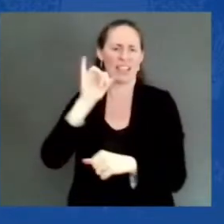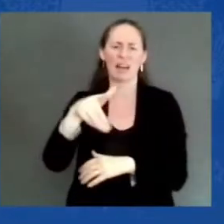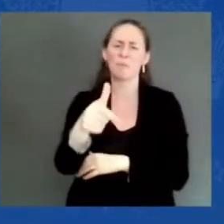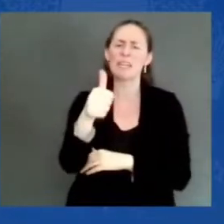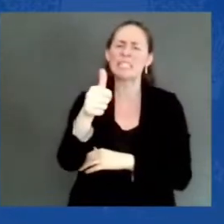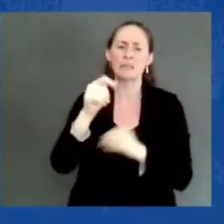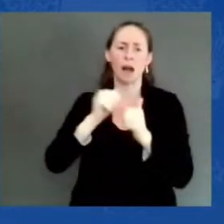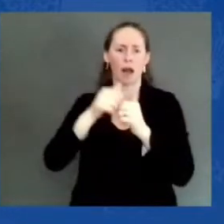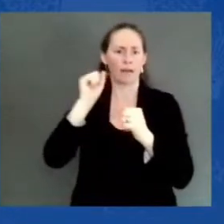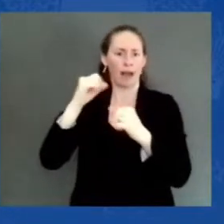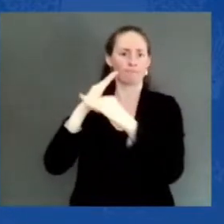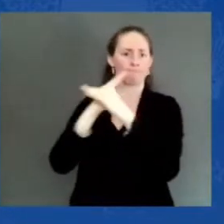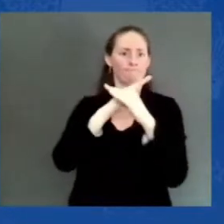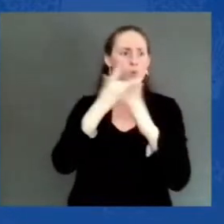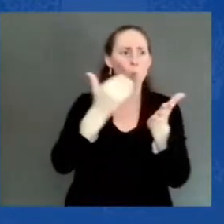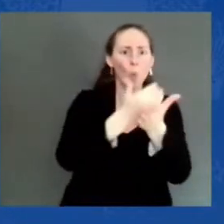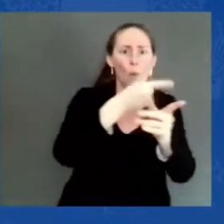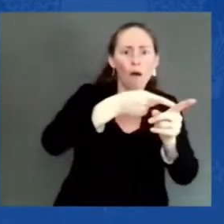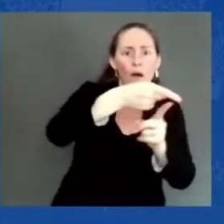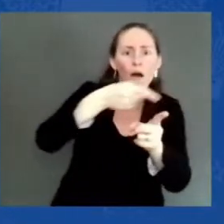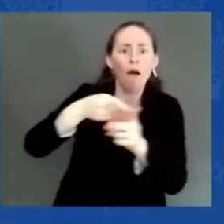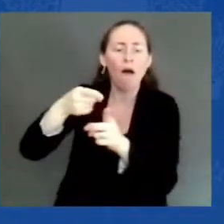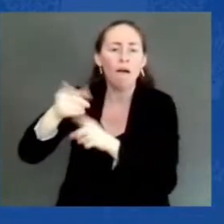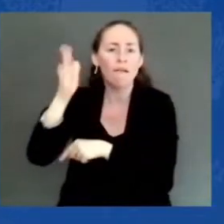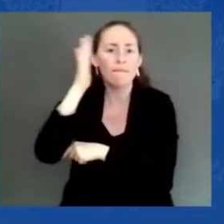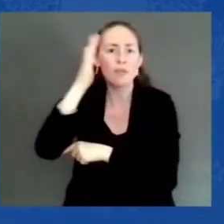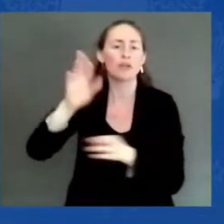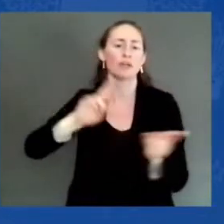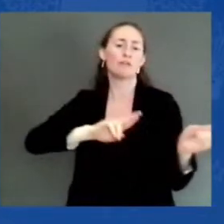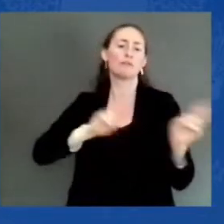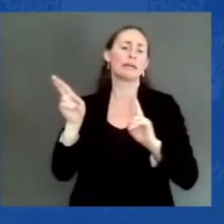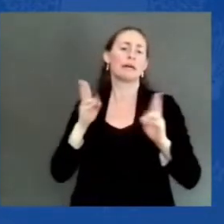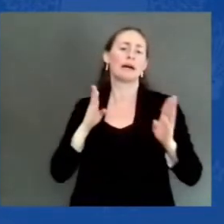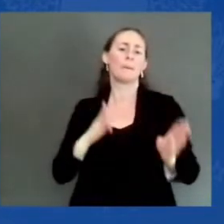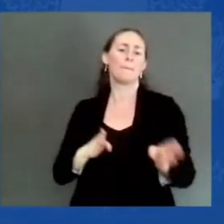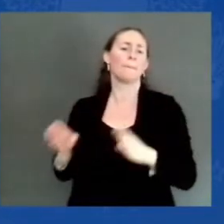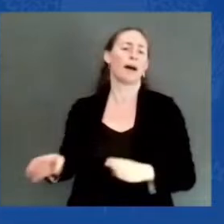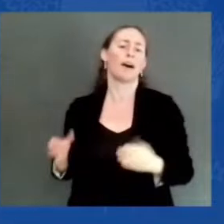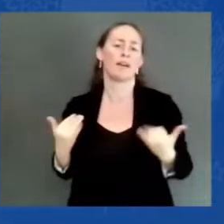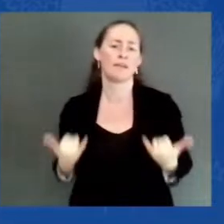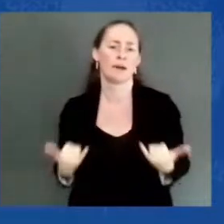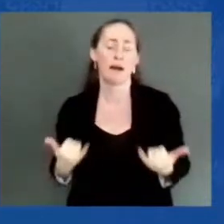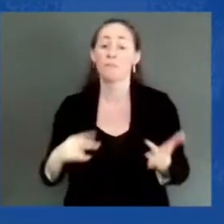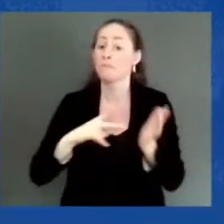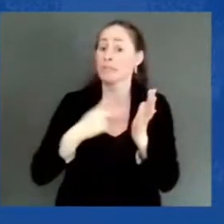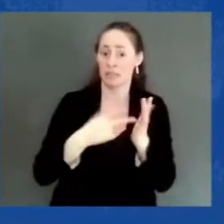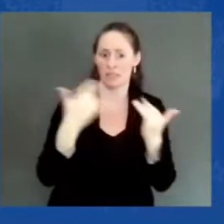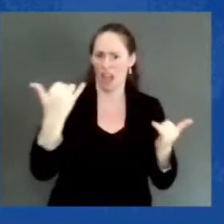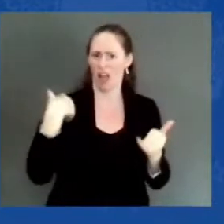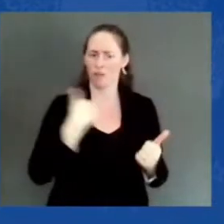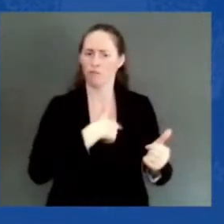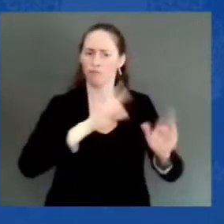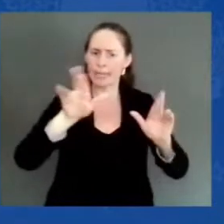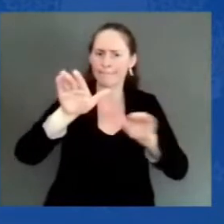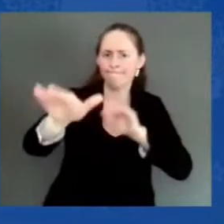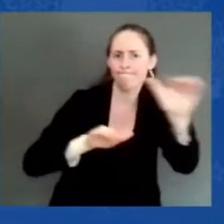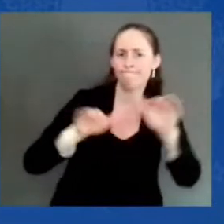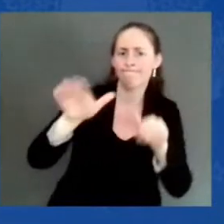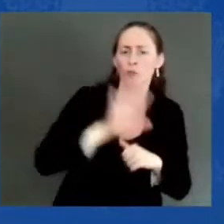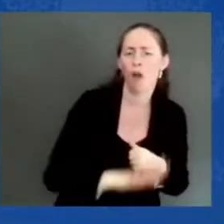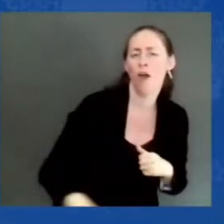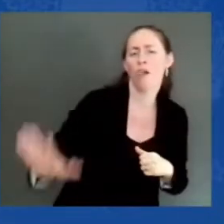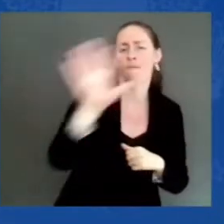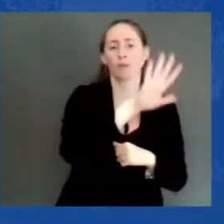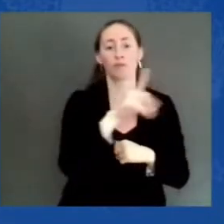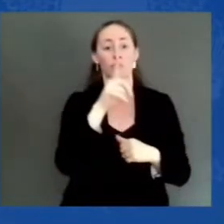arise. The plan is for every adult to get a booster shot 8 months after you got your